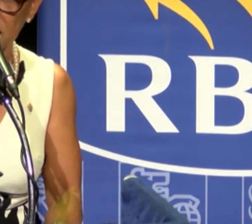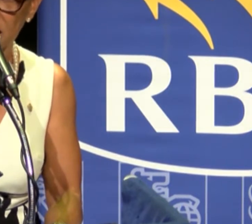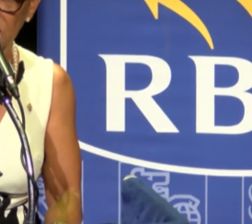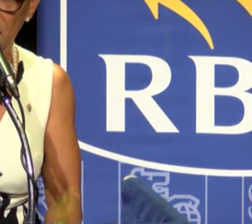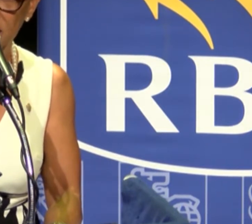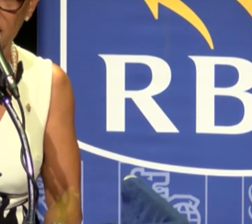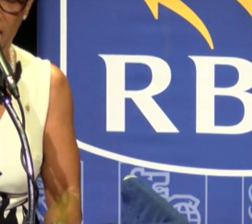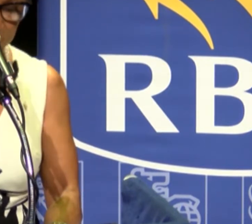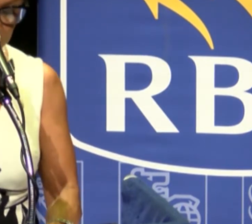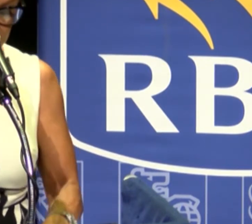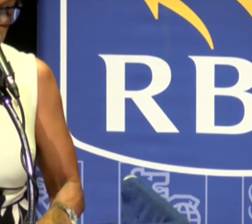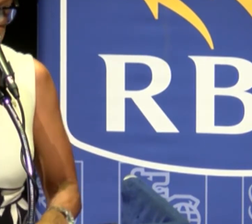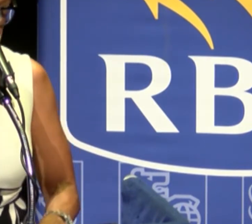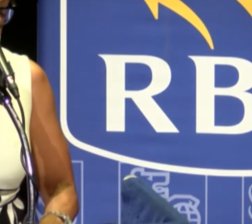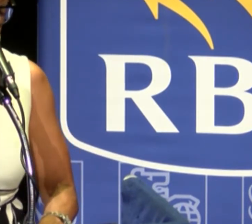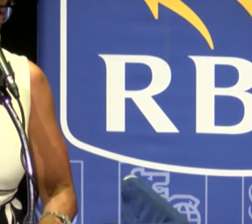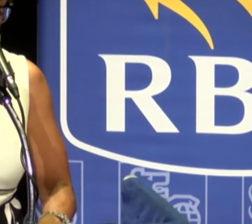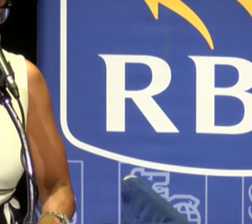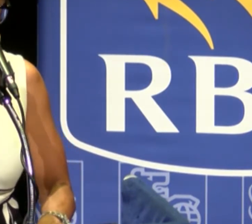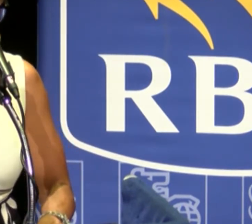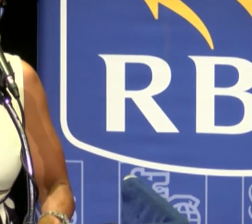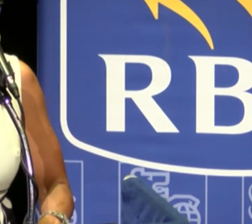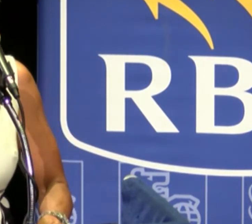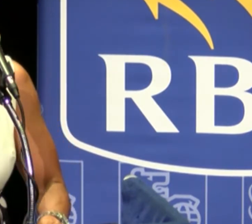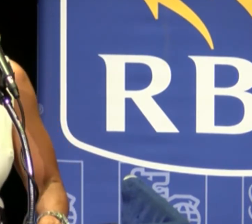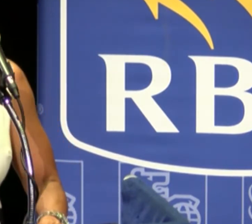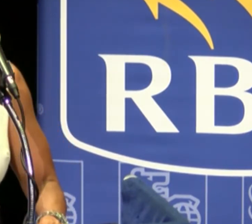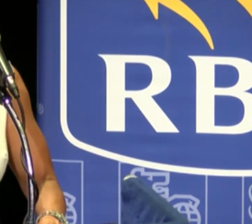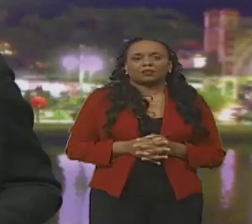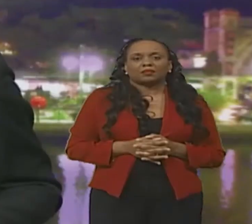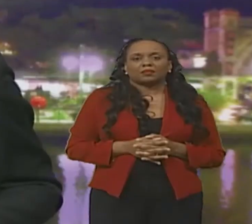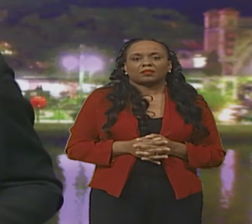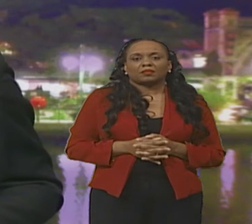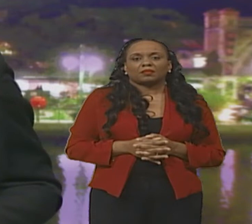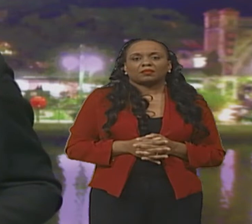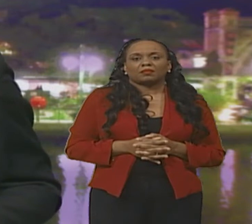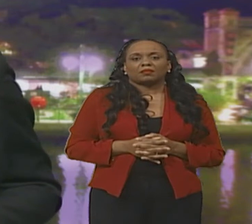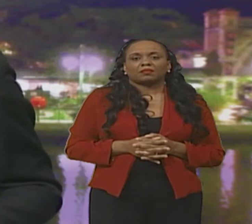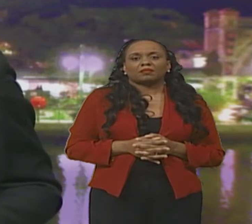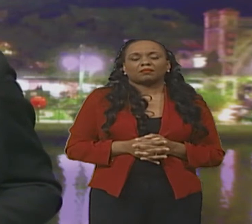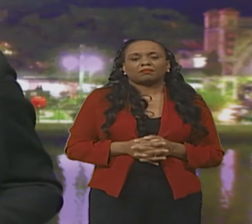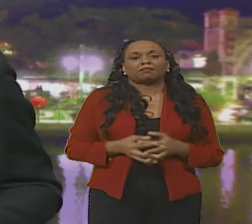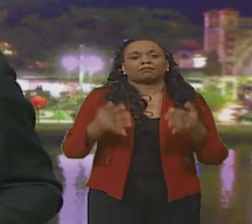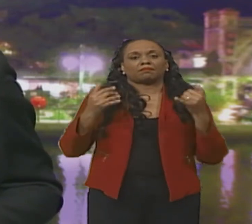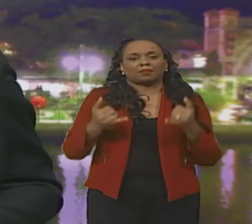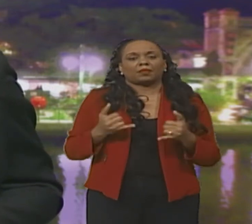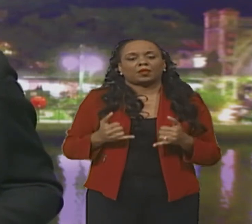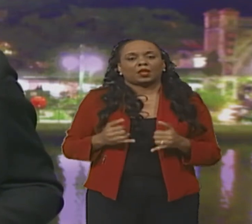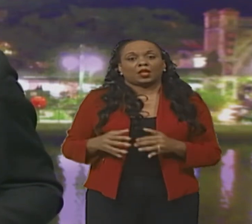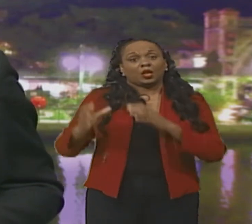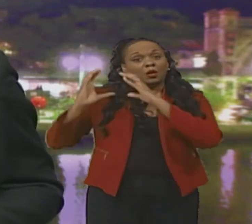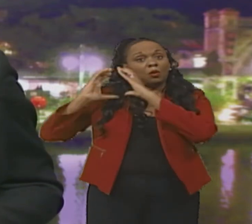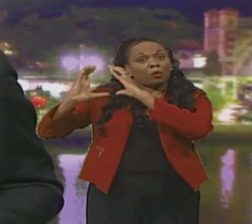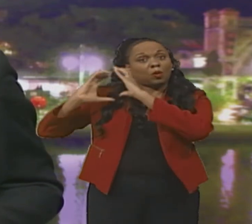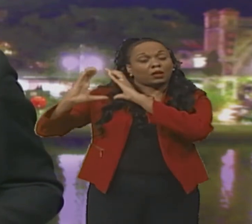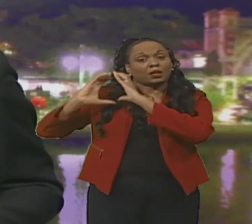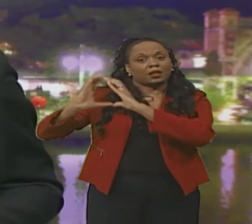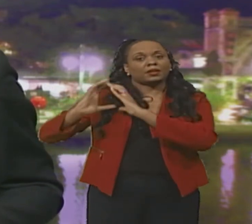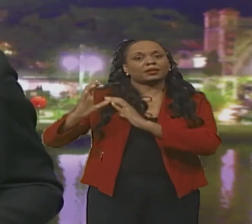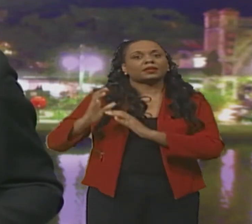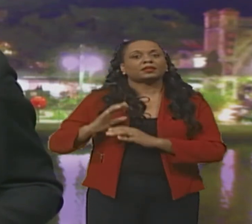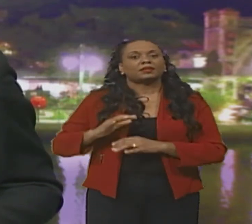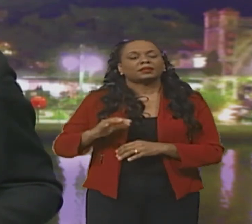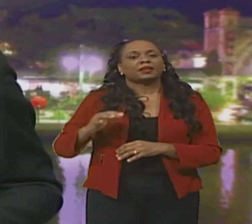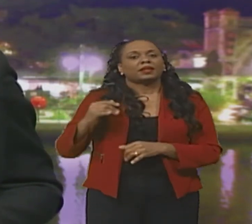artificial intelligence, and other IT platforms. As it moves to further develop its coconut industry, Barbados